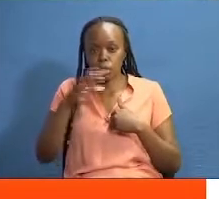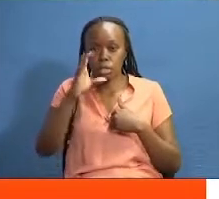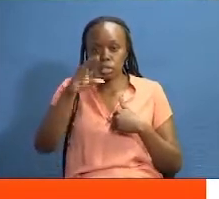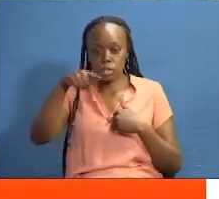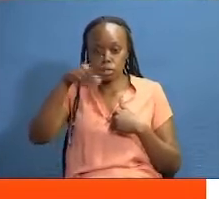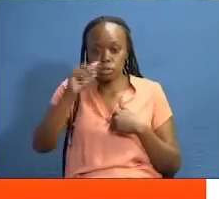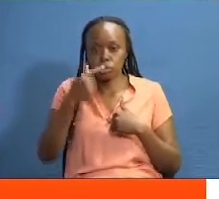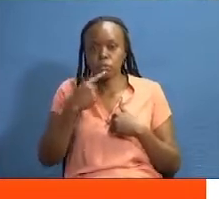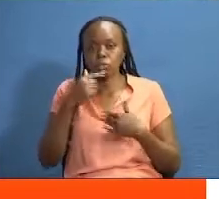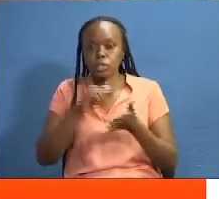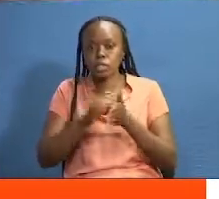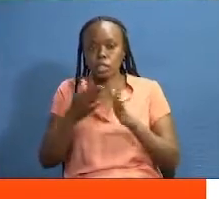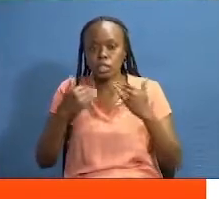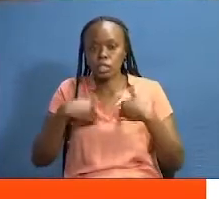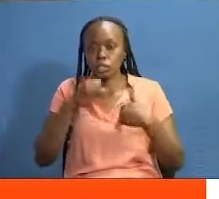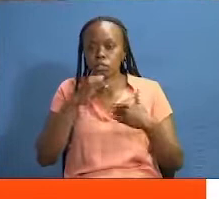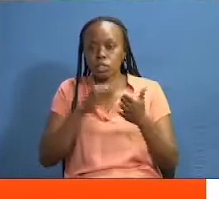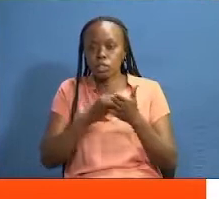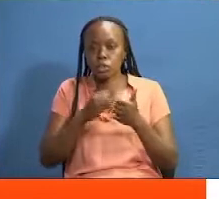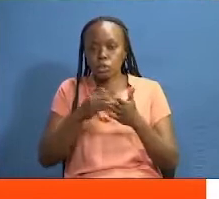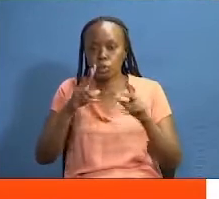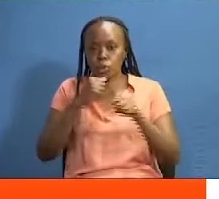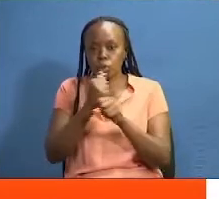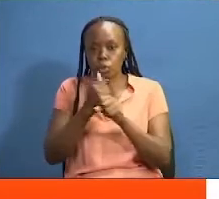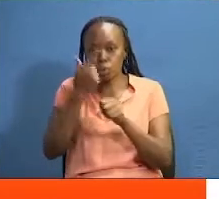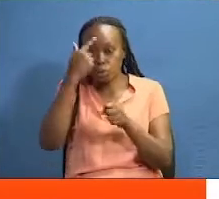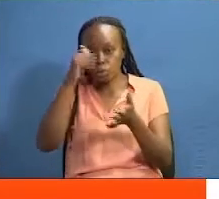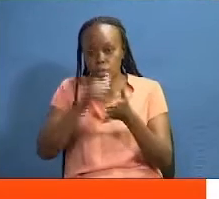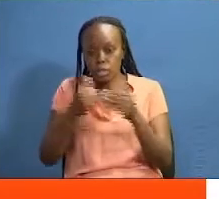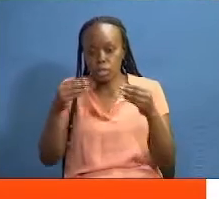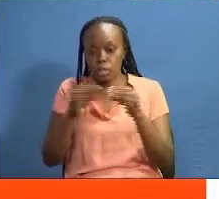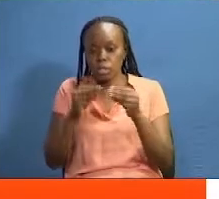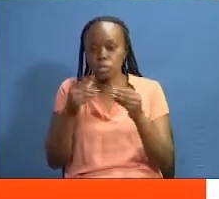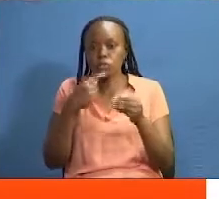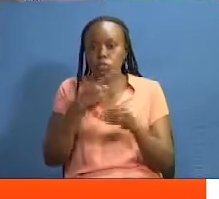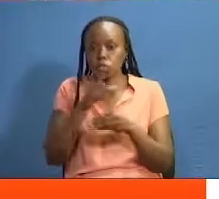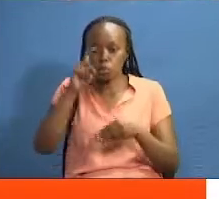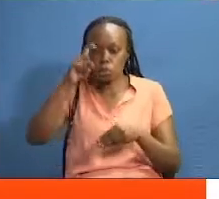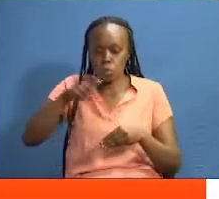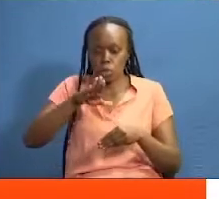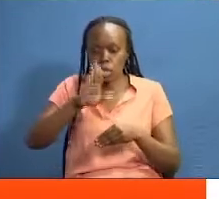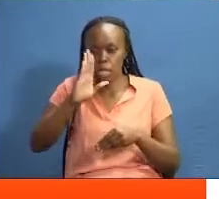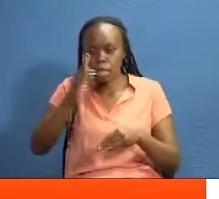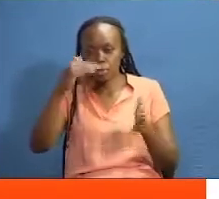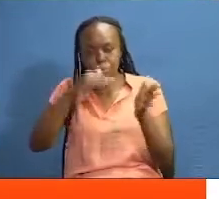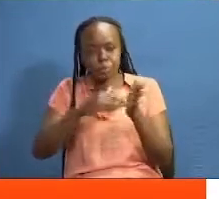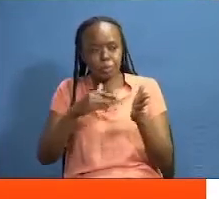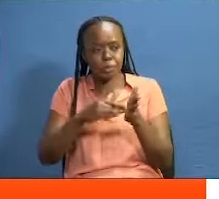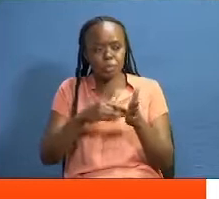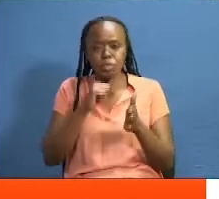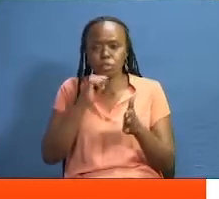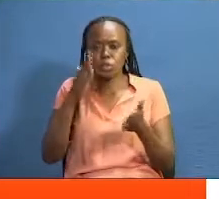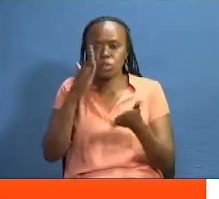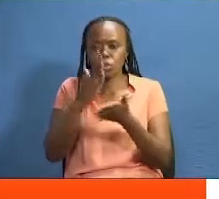CPA so that you can attach it to a professional course for that matter. So you need to upgrade your game such that you don't